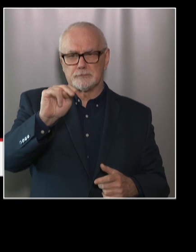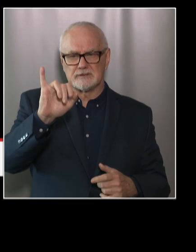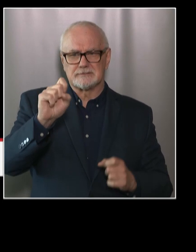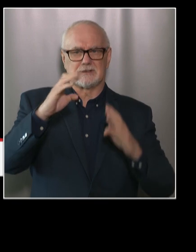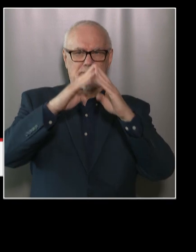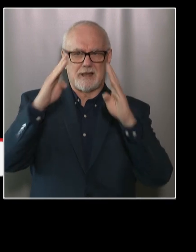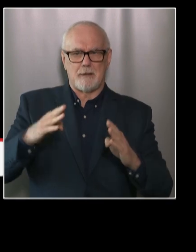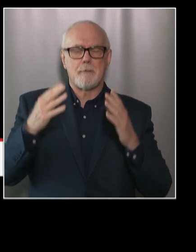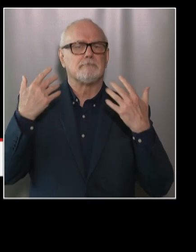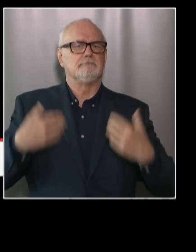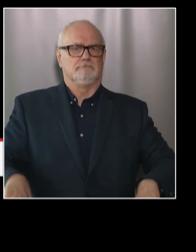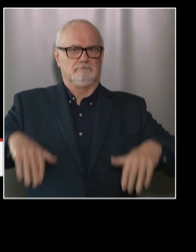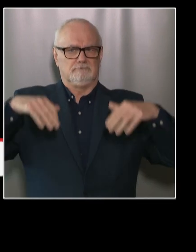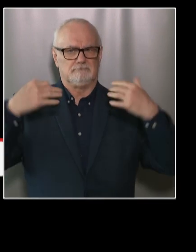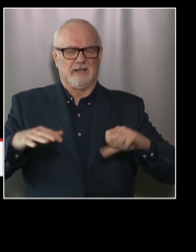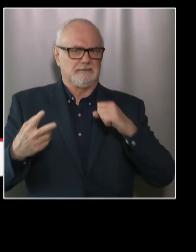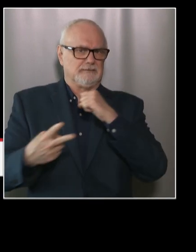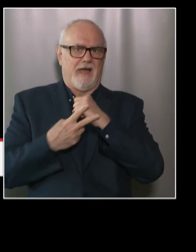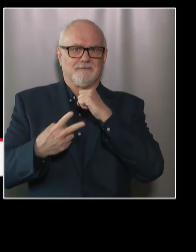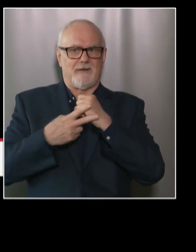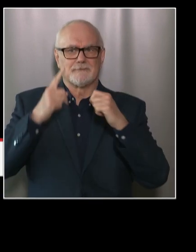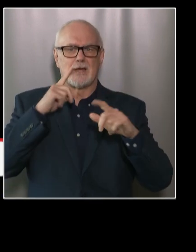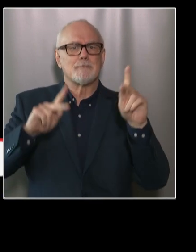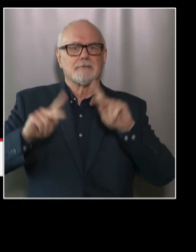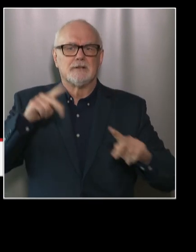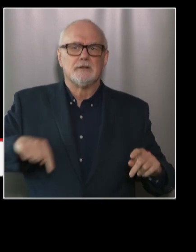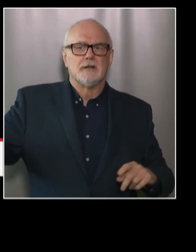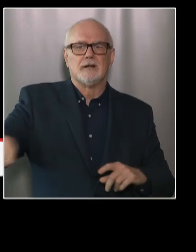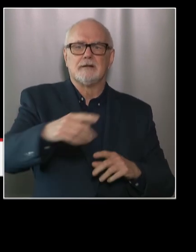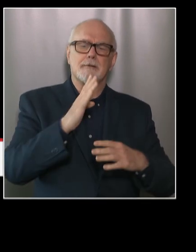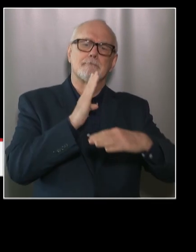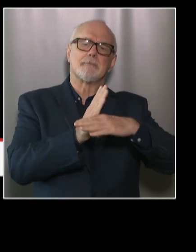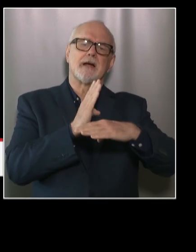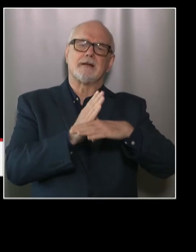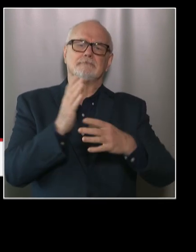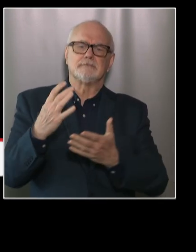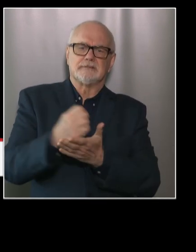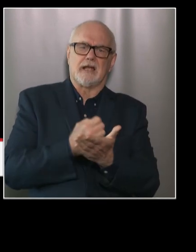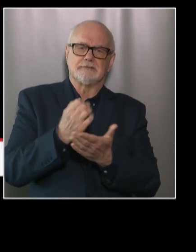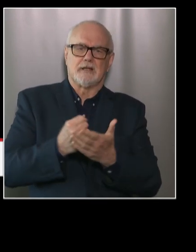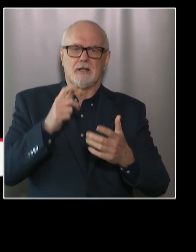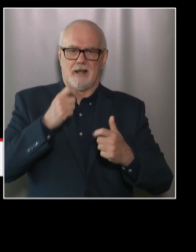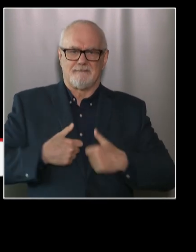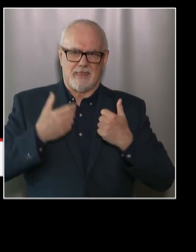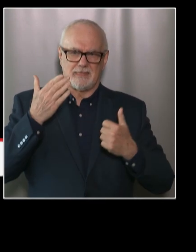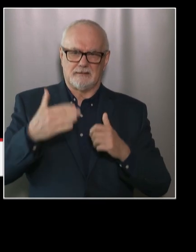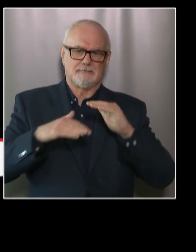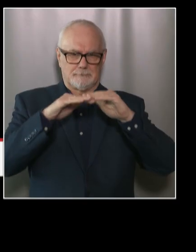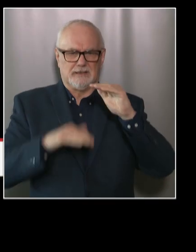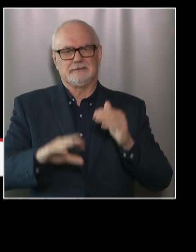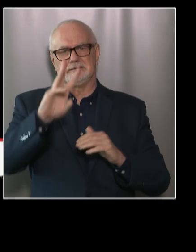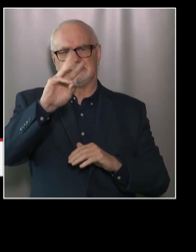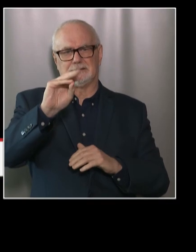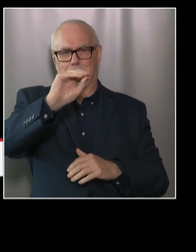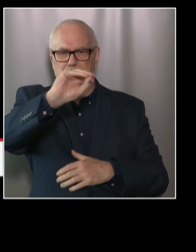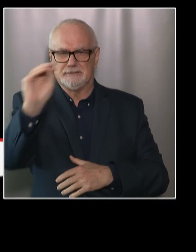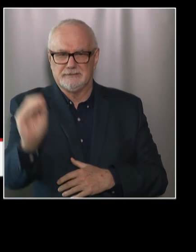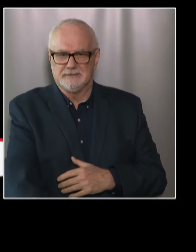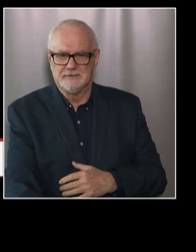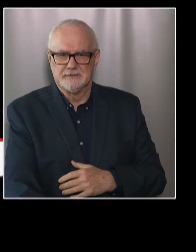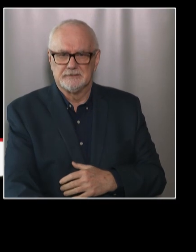for households earning 60% of median family income or less. This project demonstrates